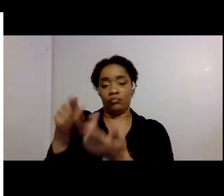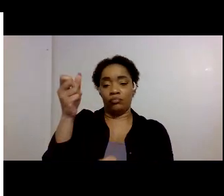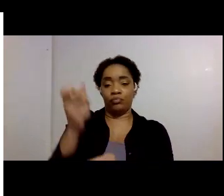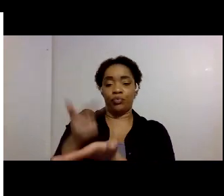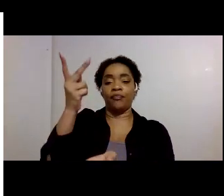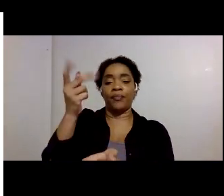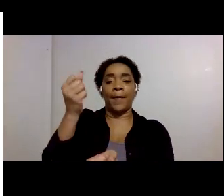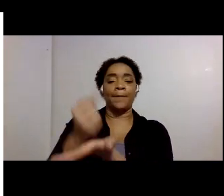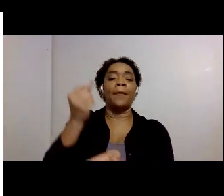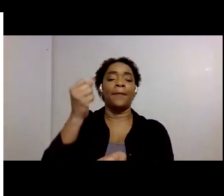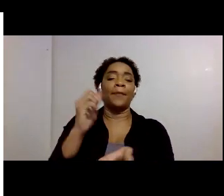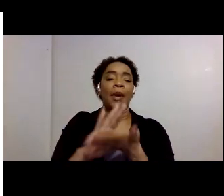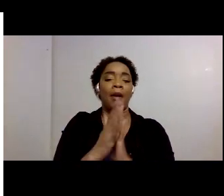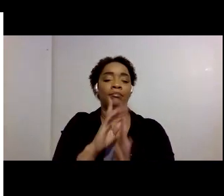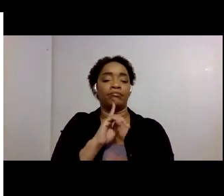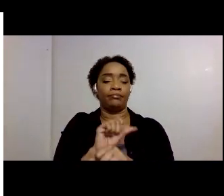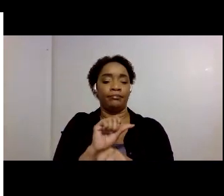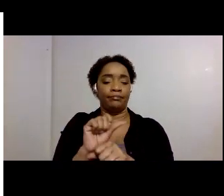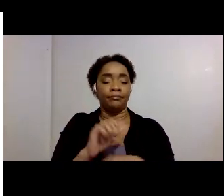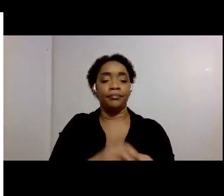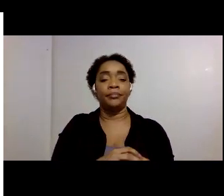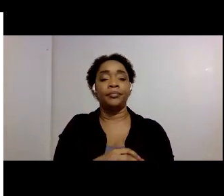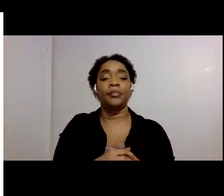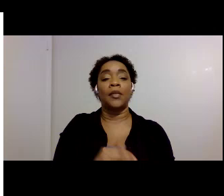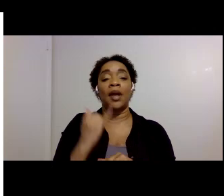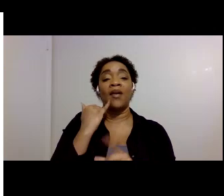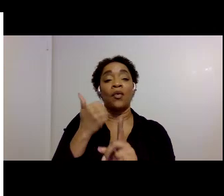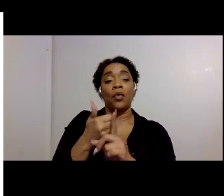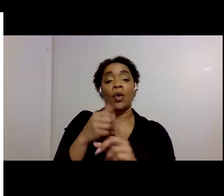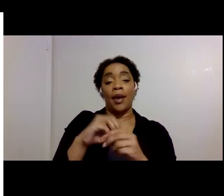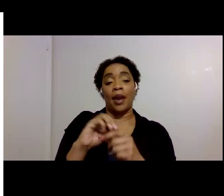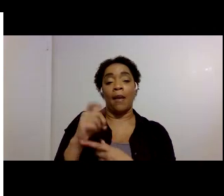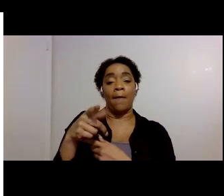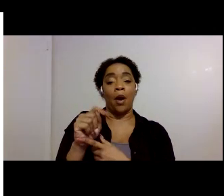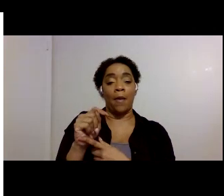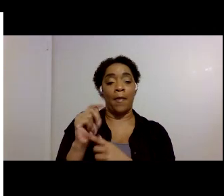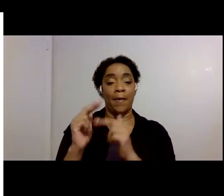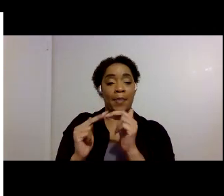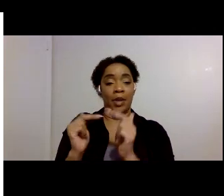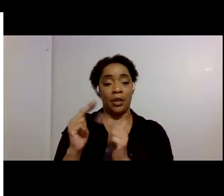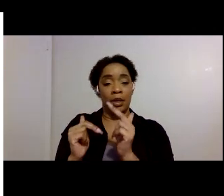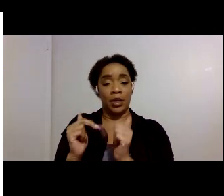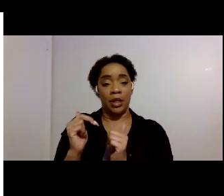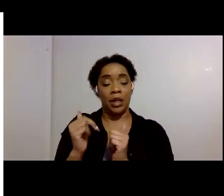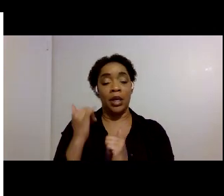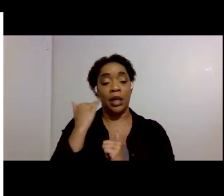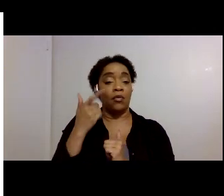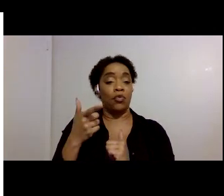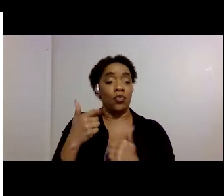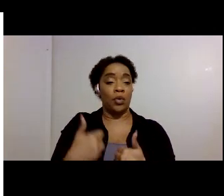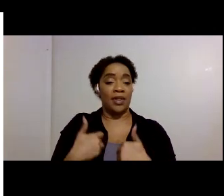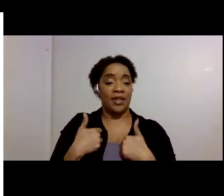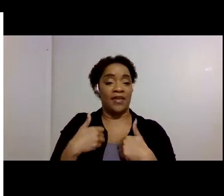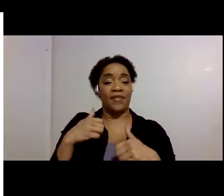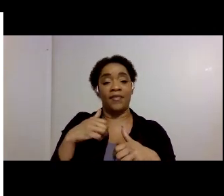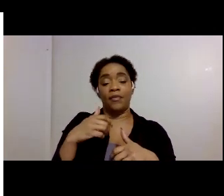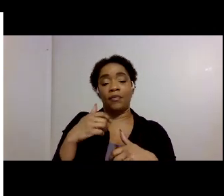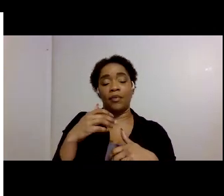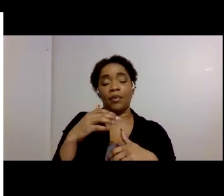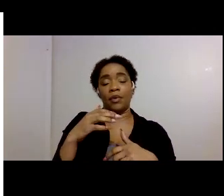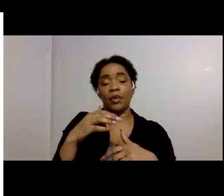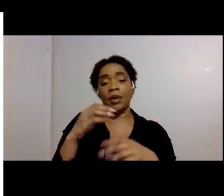So if you're in an apartment building, a residential apartment building, if you're a tenant or occupant in a commercial building, a high